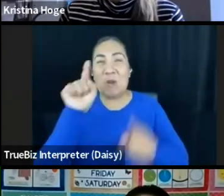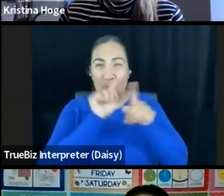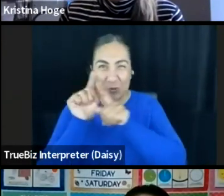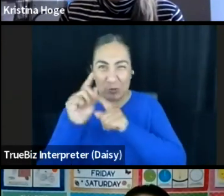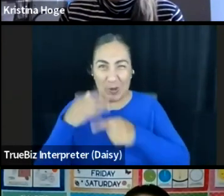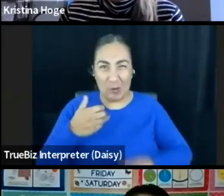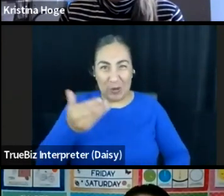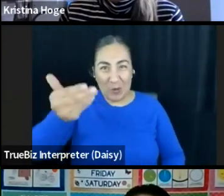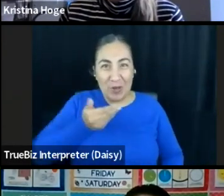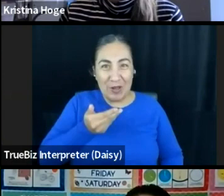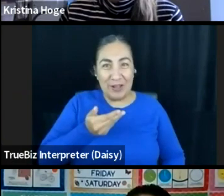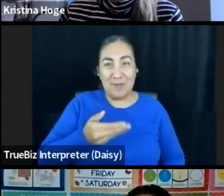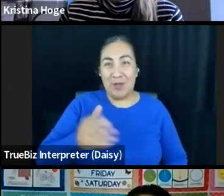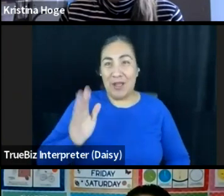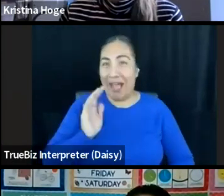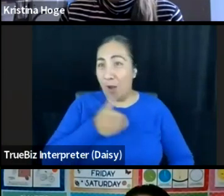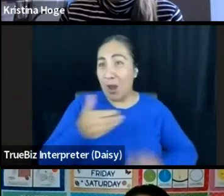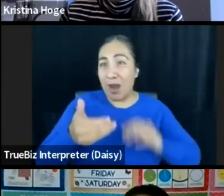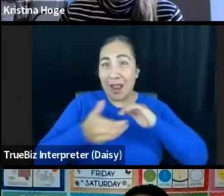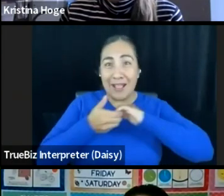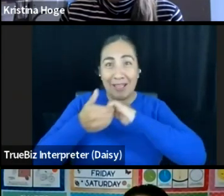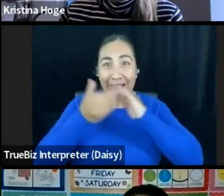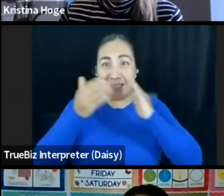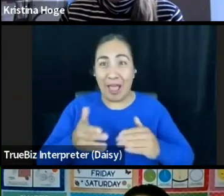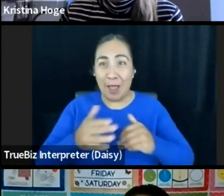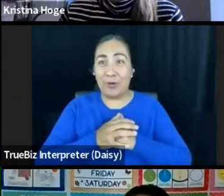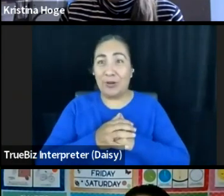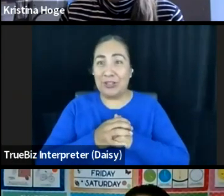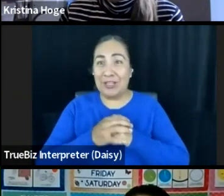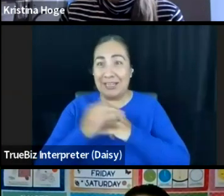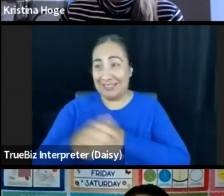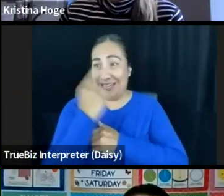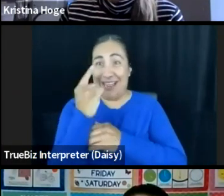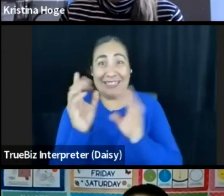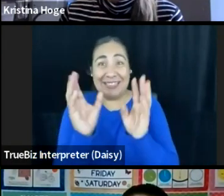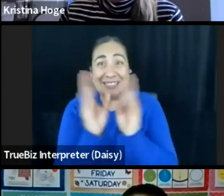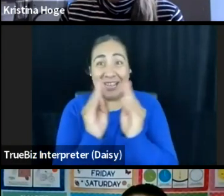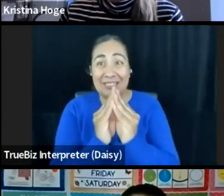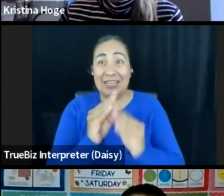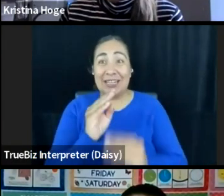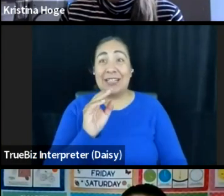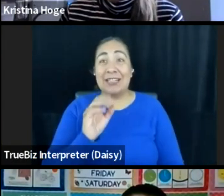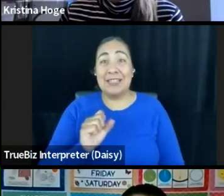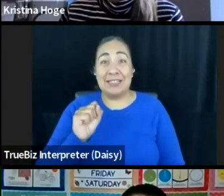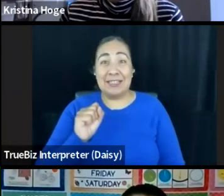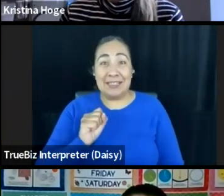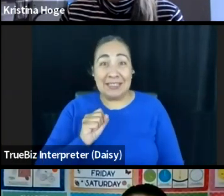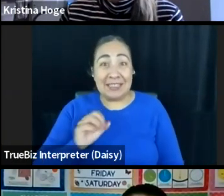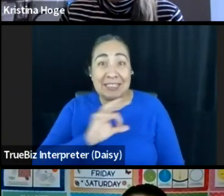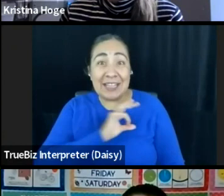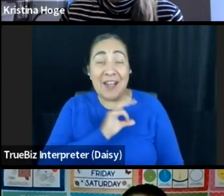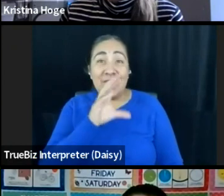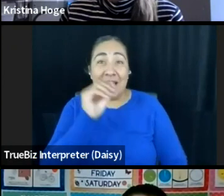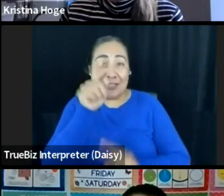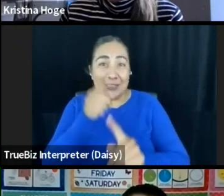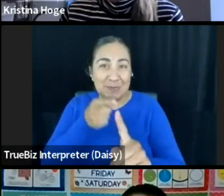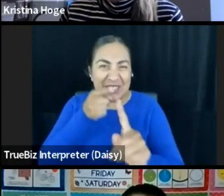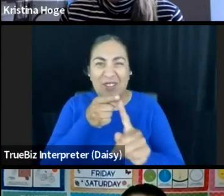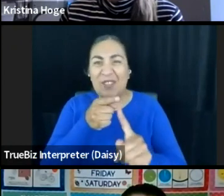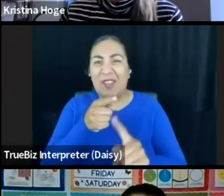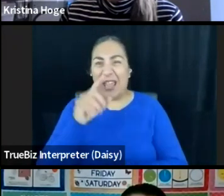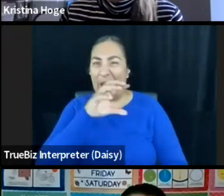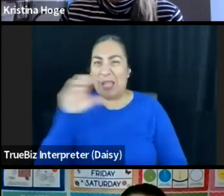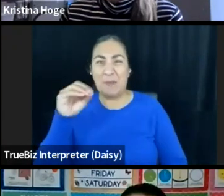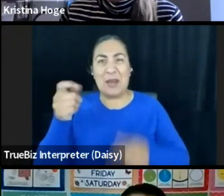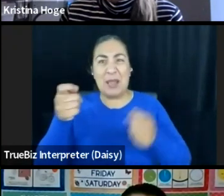our collaborators in the session today. It is staff and specifically company management staff are part of this